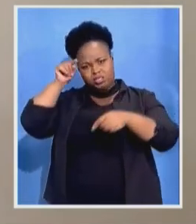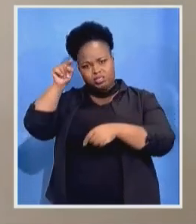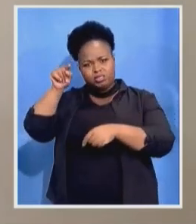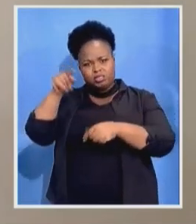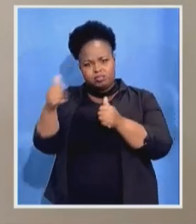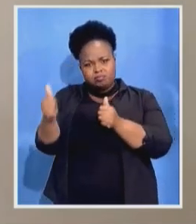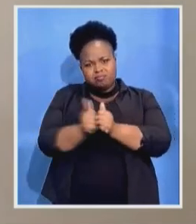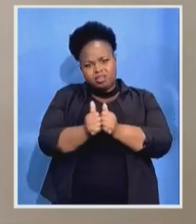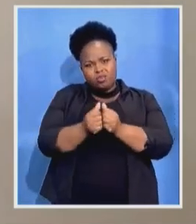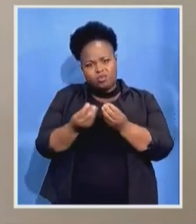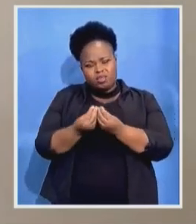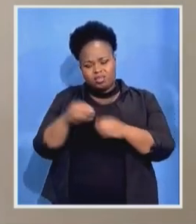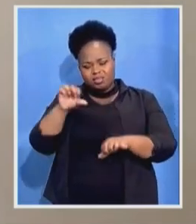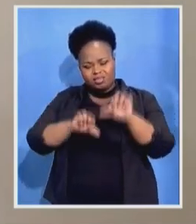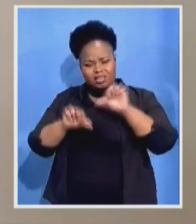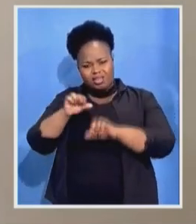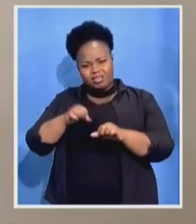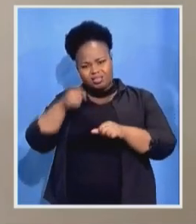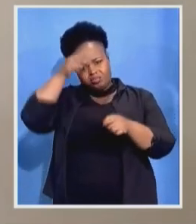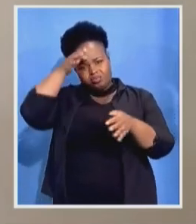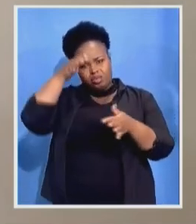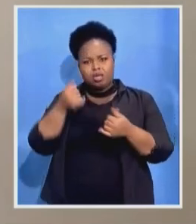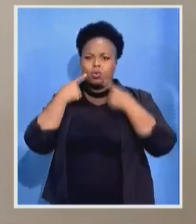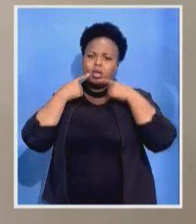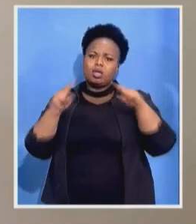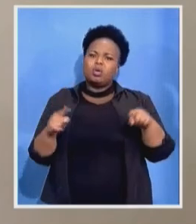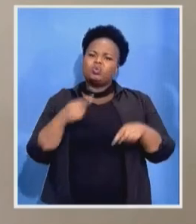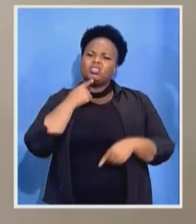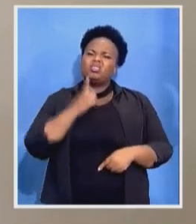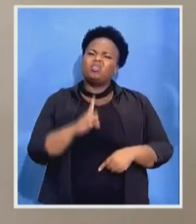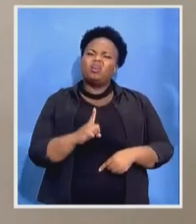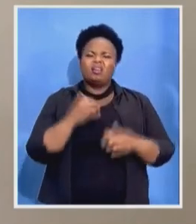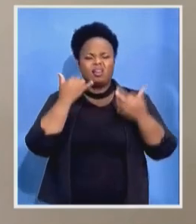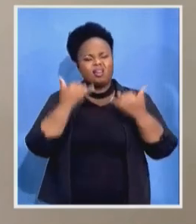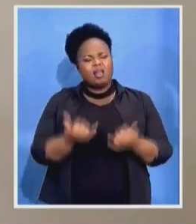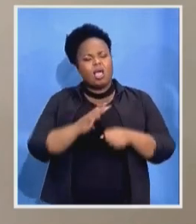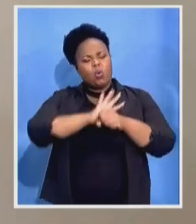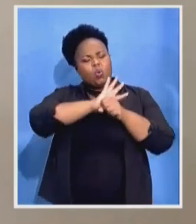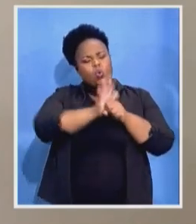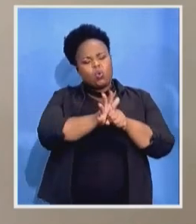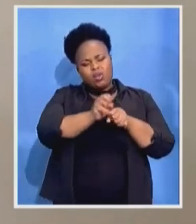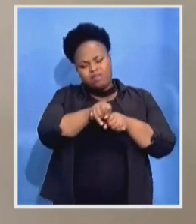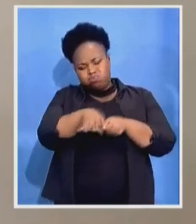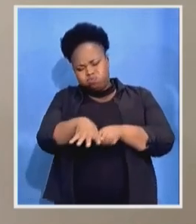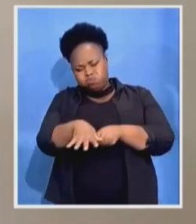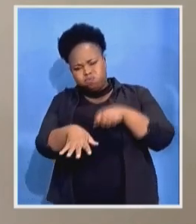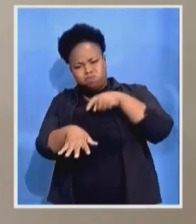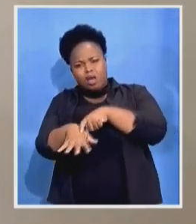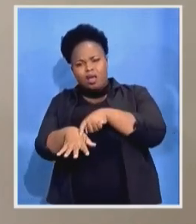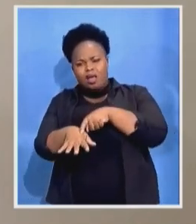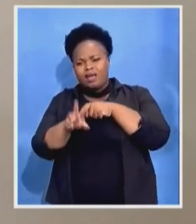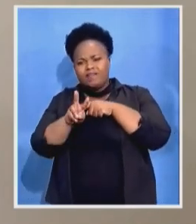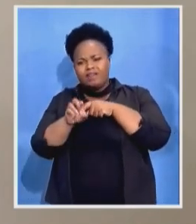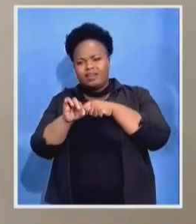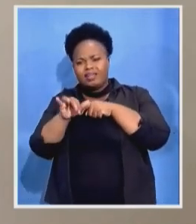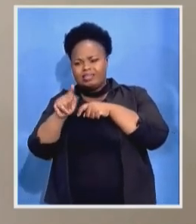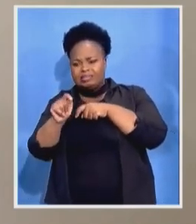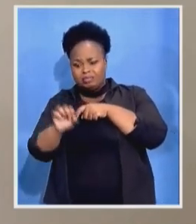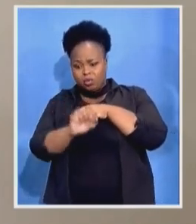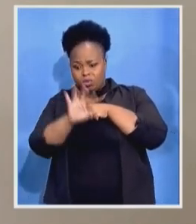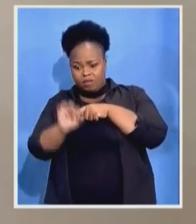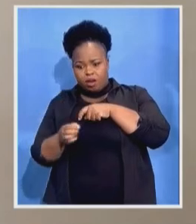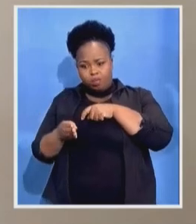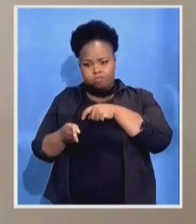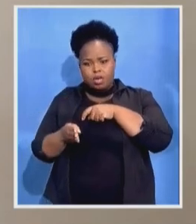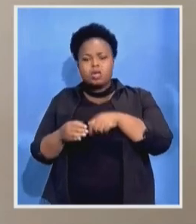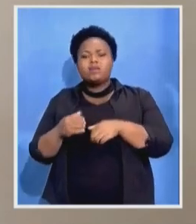announced that there is a new, more transmissible variant of COVID-19 in South Africa, and which has a high viral load. It